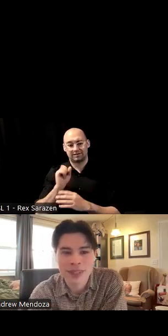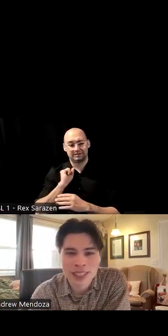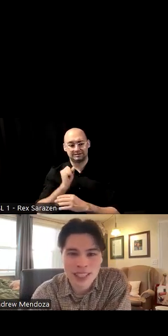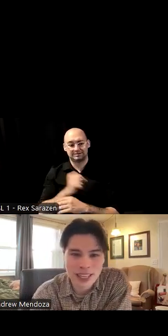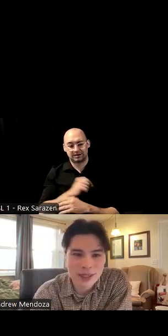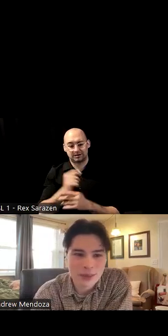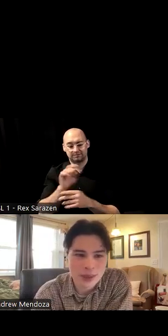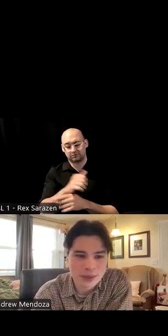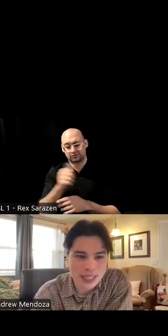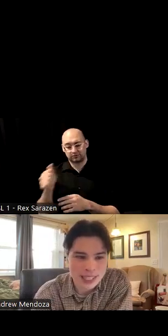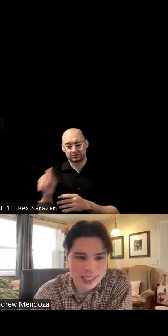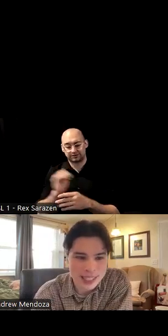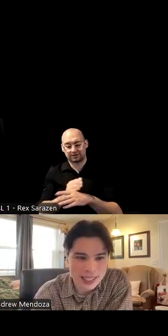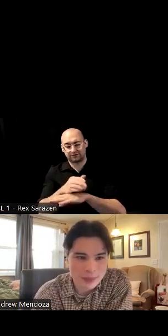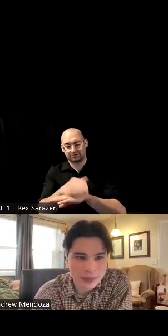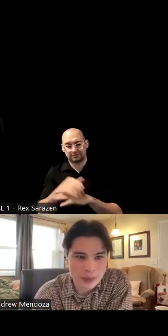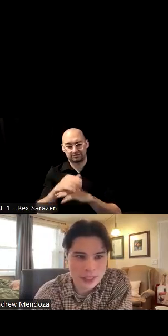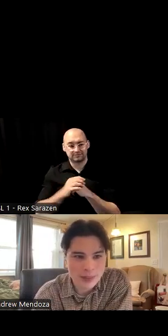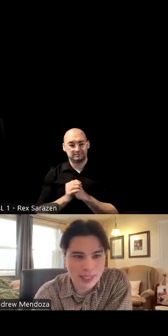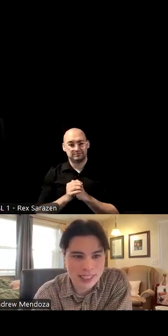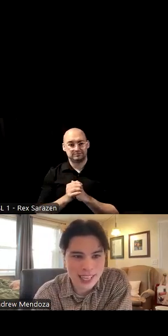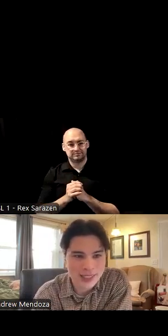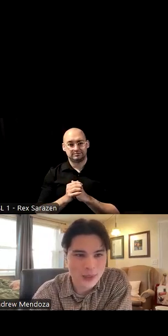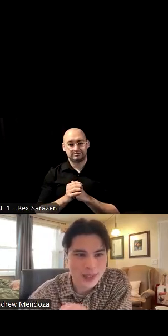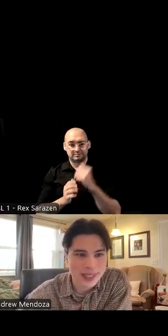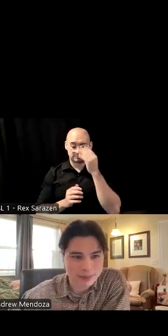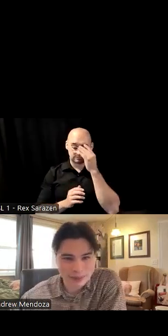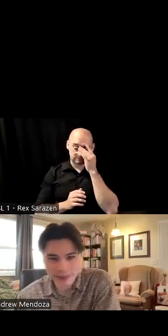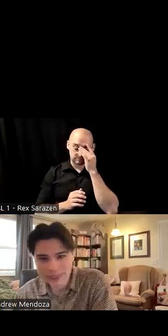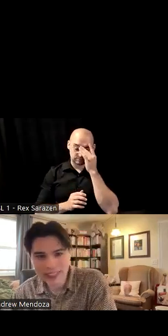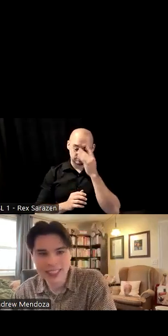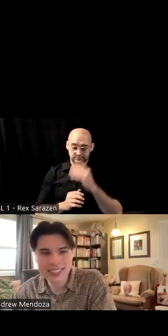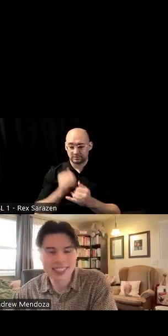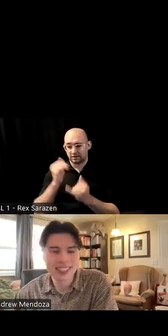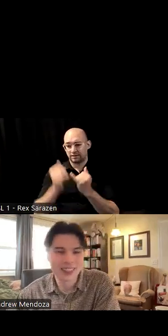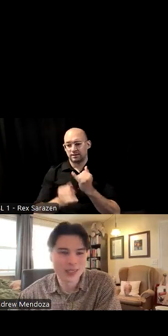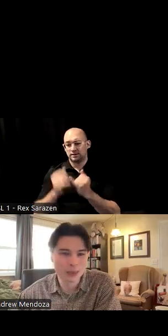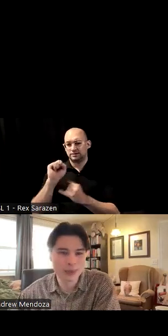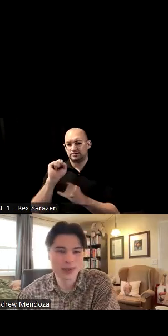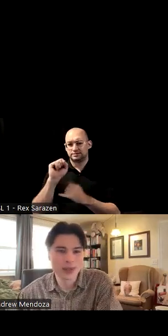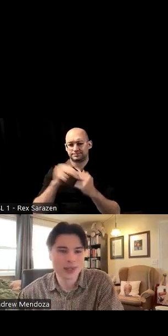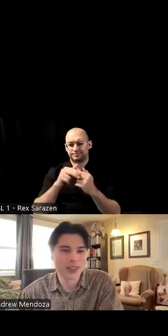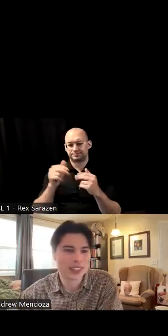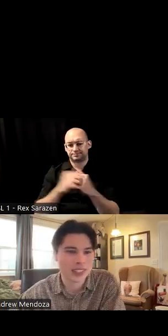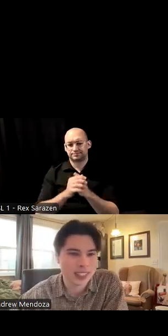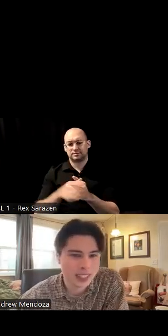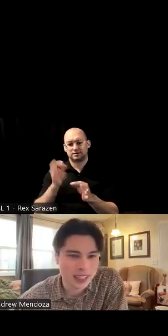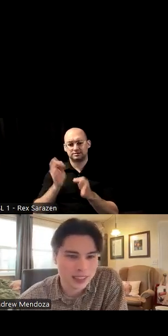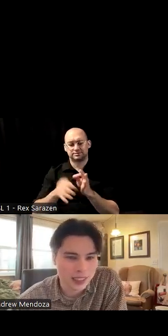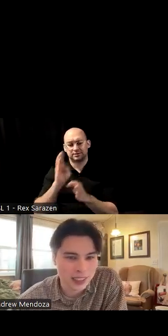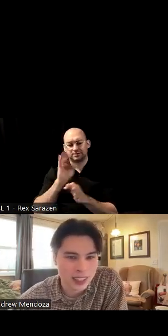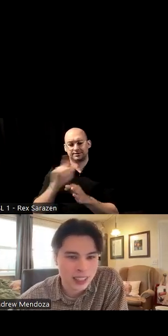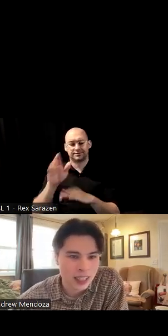thereafter. If we can move to the next slide, which is my last one. This is another simple bill that was on the